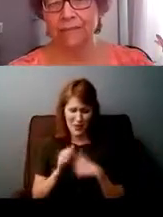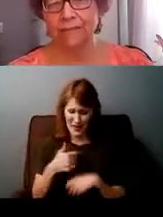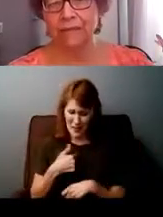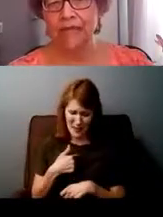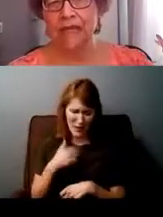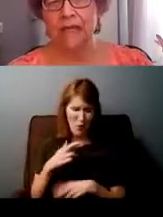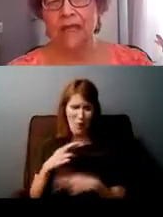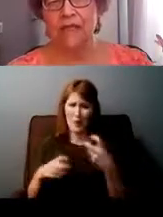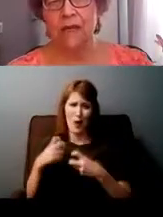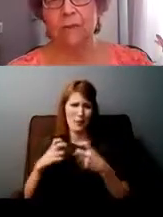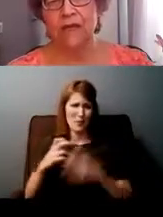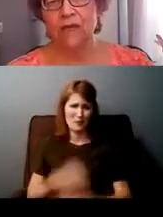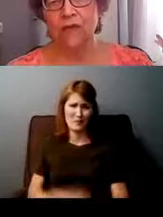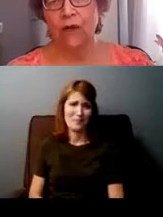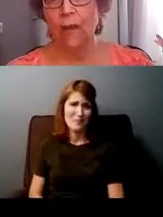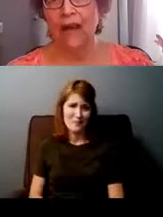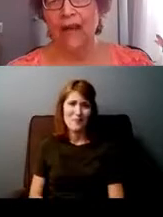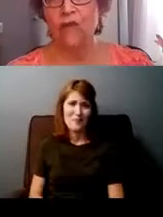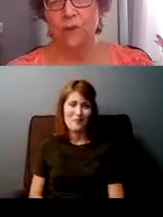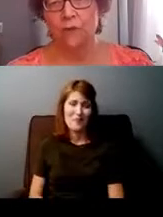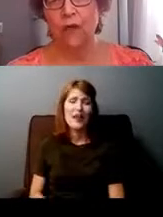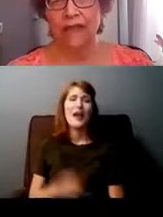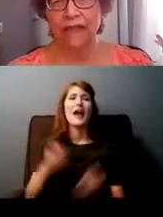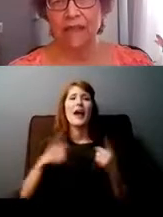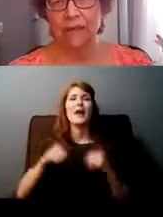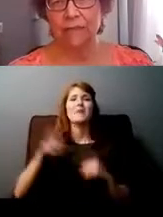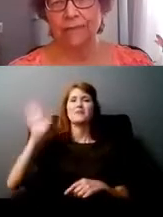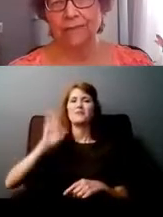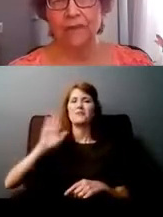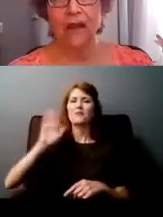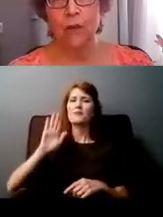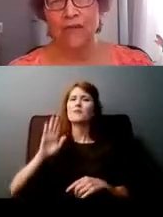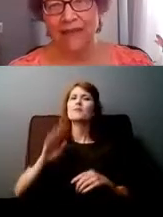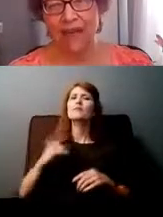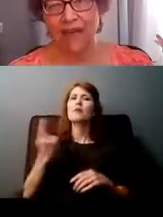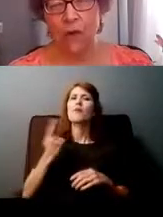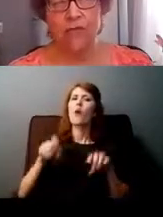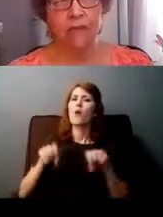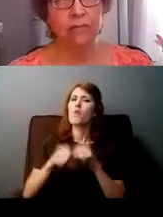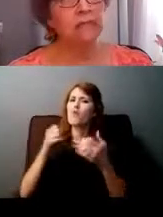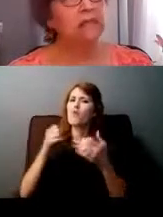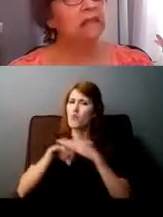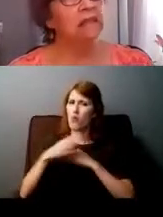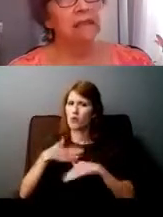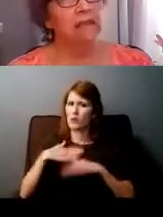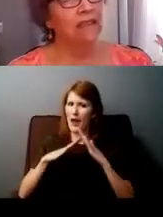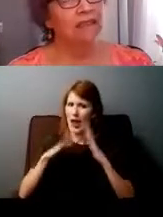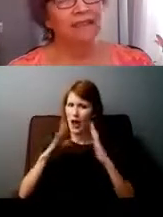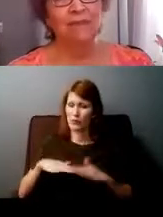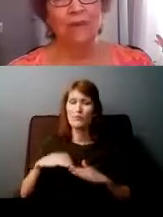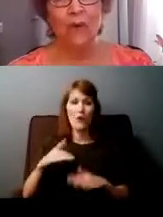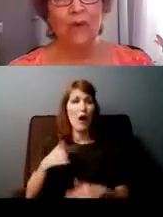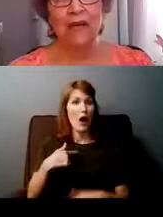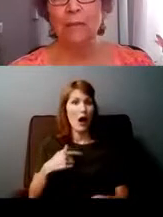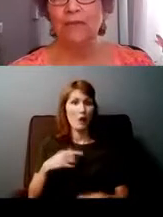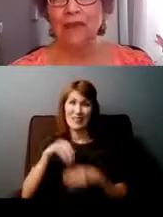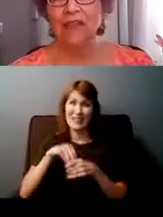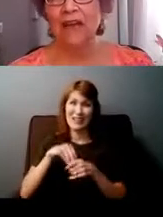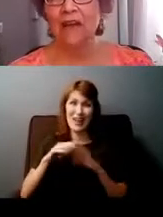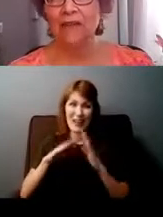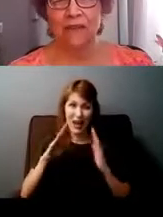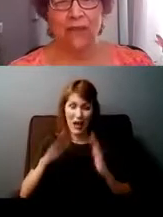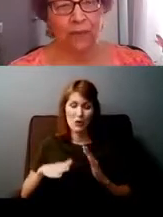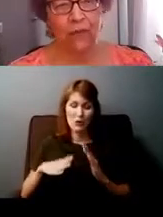hand. Some years ago, my house was broken into. I was in the house, woke up,